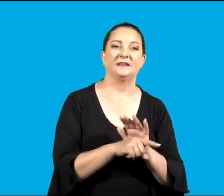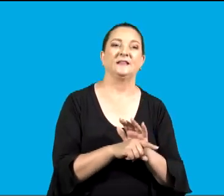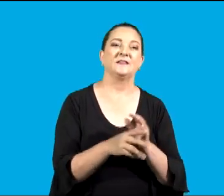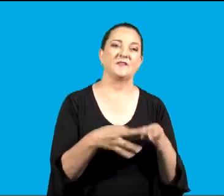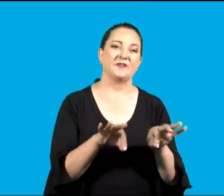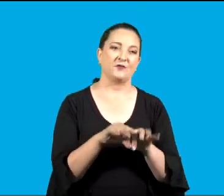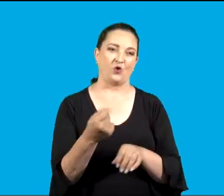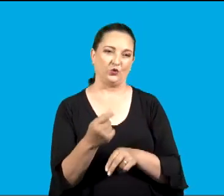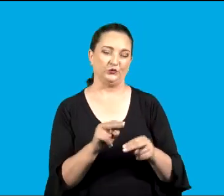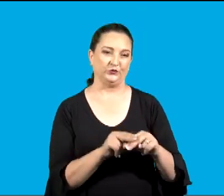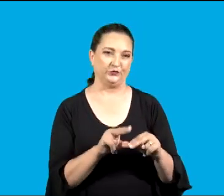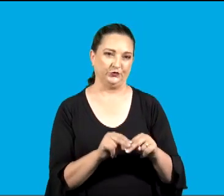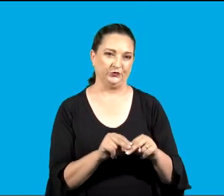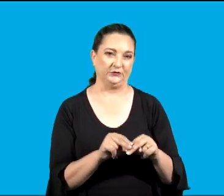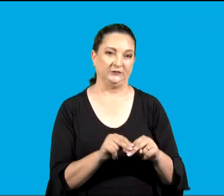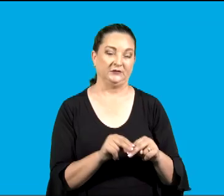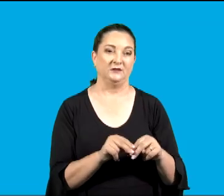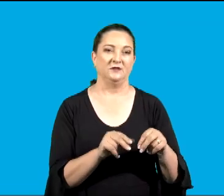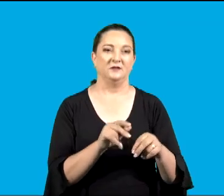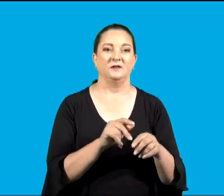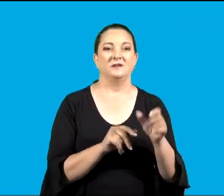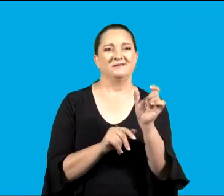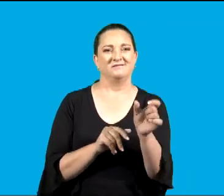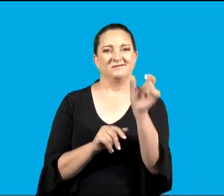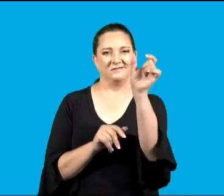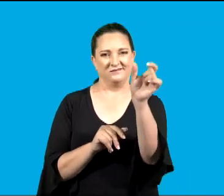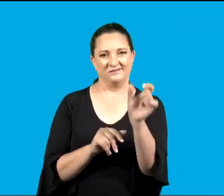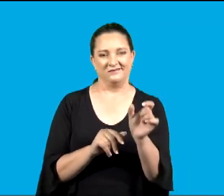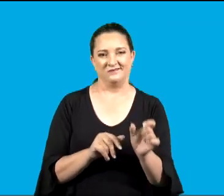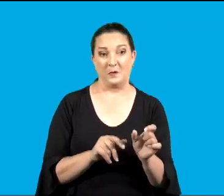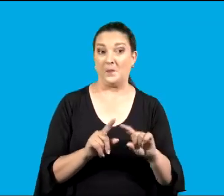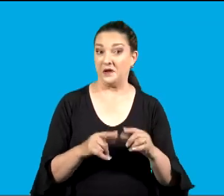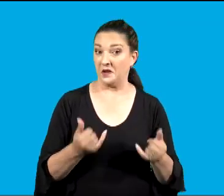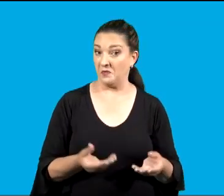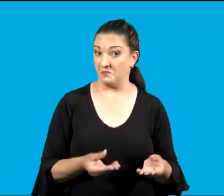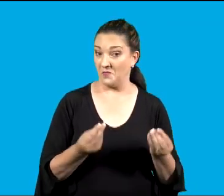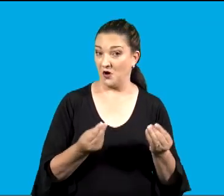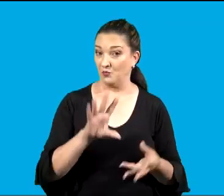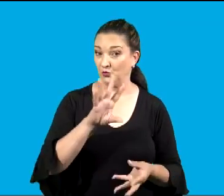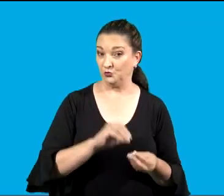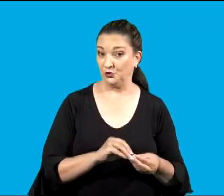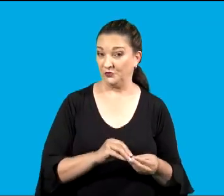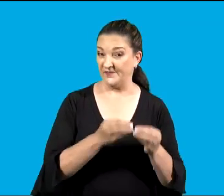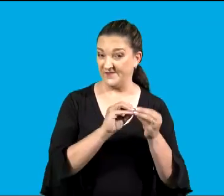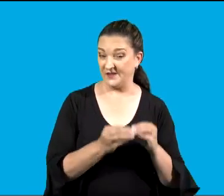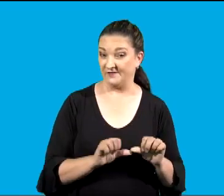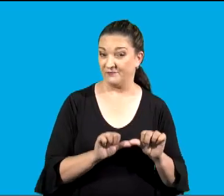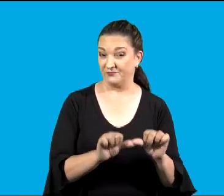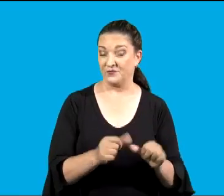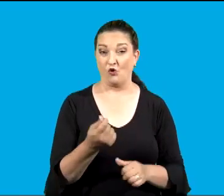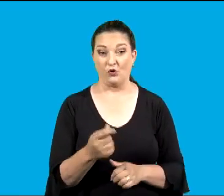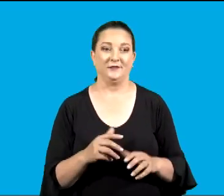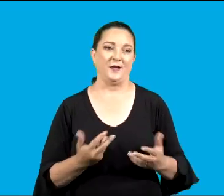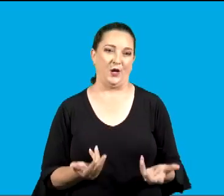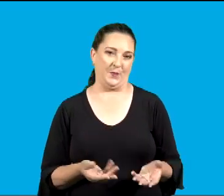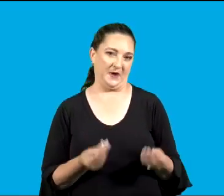per unit. So we come here and then we now say, how do I get my total